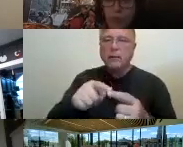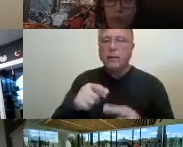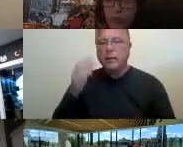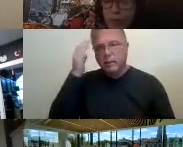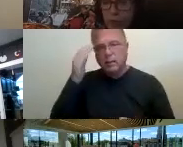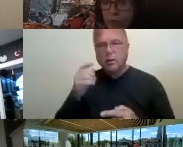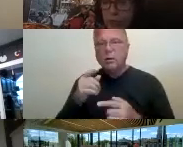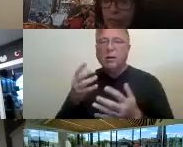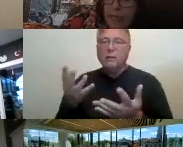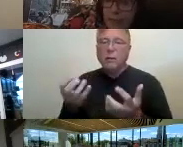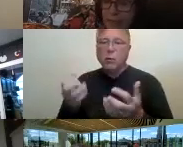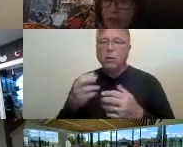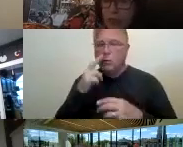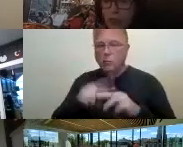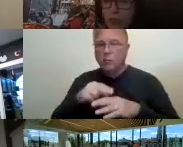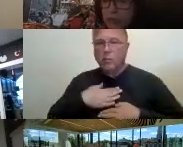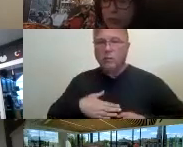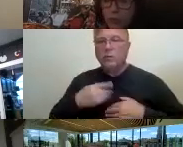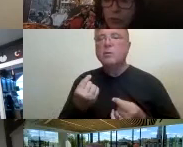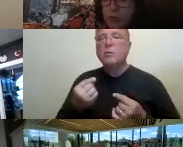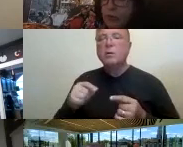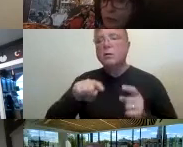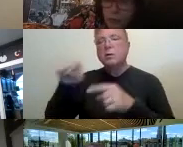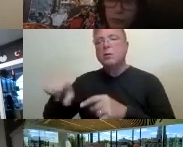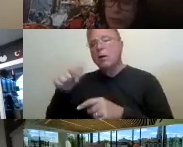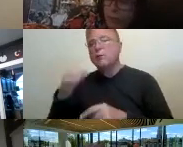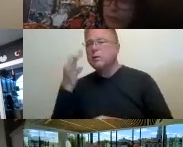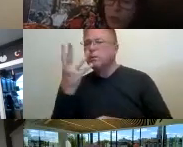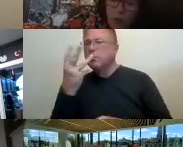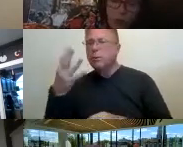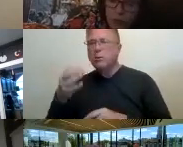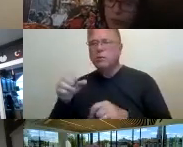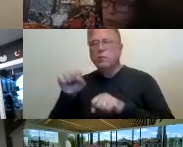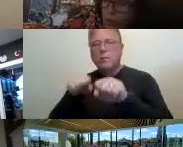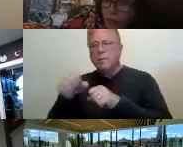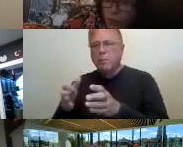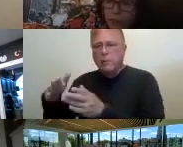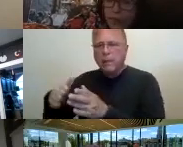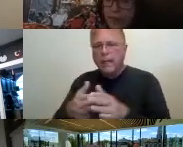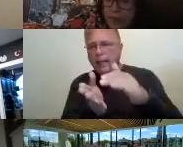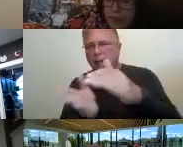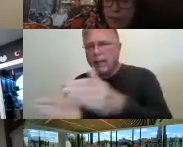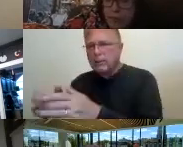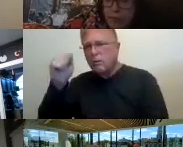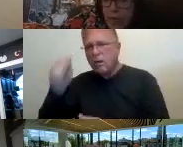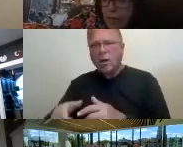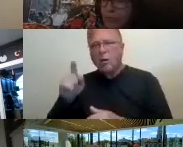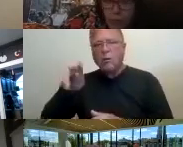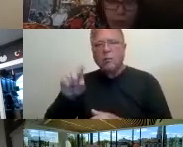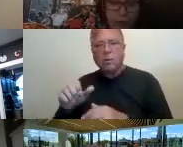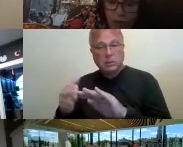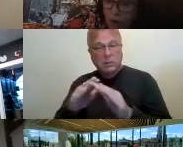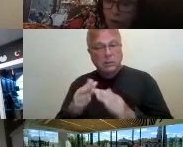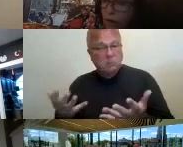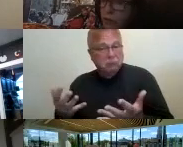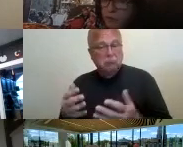want recreation, they need to go elsewhere. There could be beautiful bike paths all through all the parks in this city, and people could